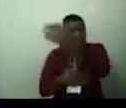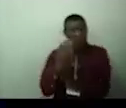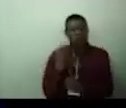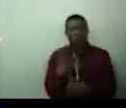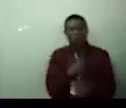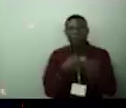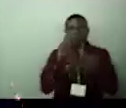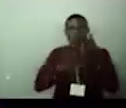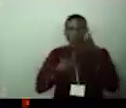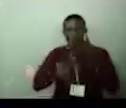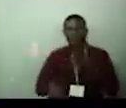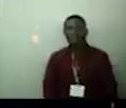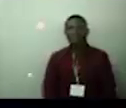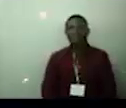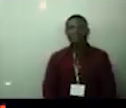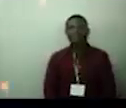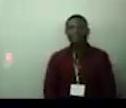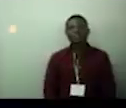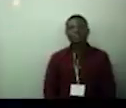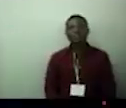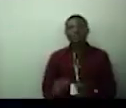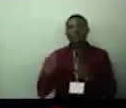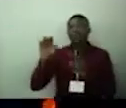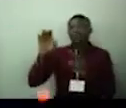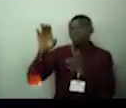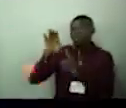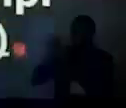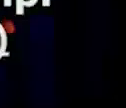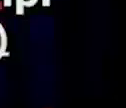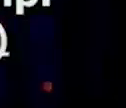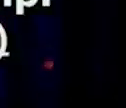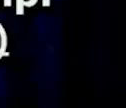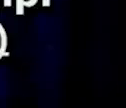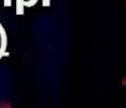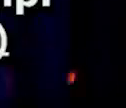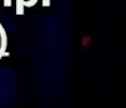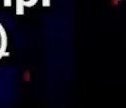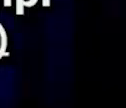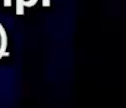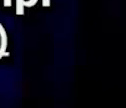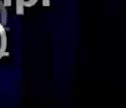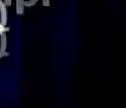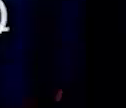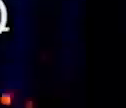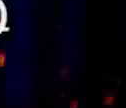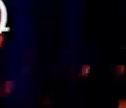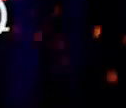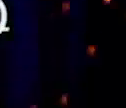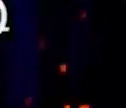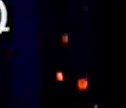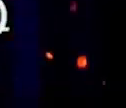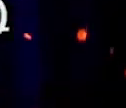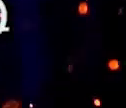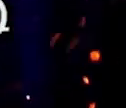please. Humbly. The city, all right, go to the next verse again. Verse 24. Go to verse 24